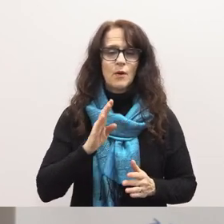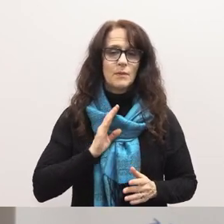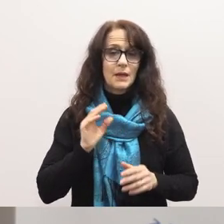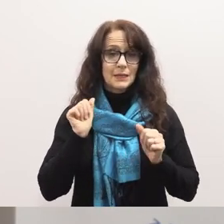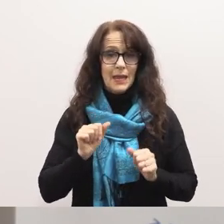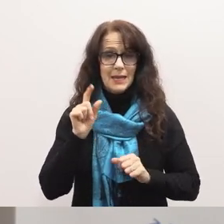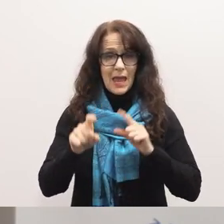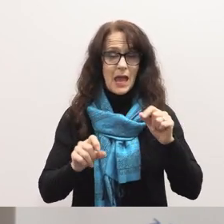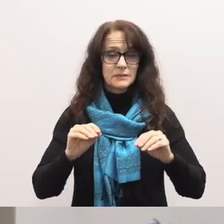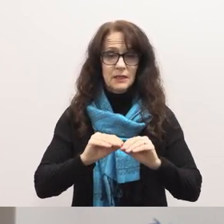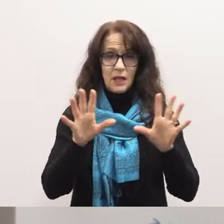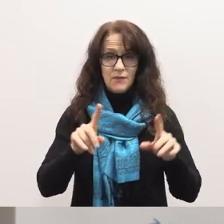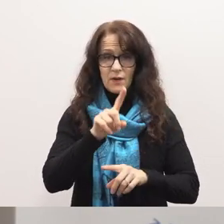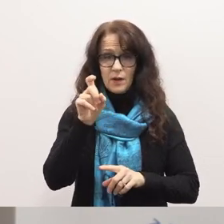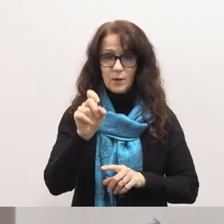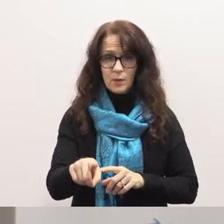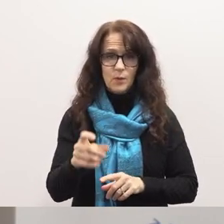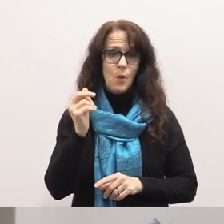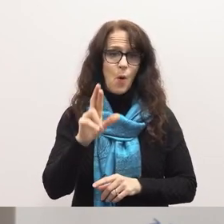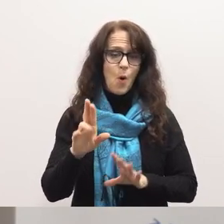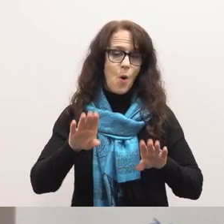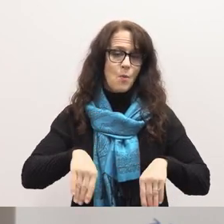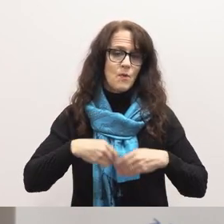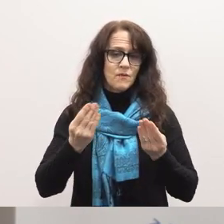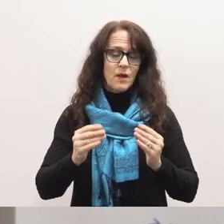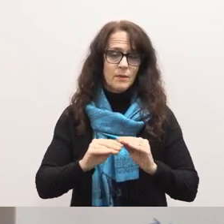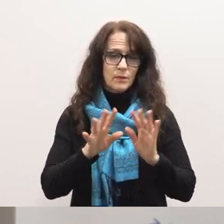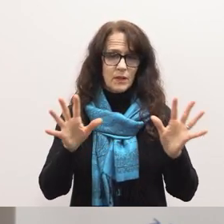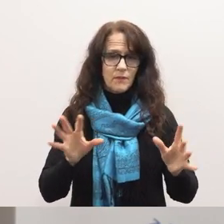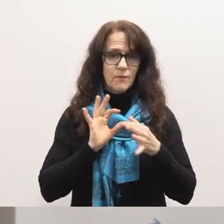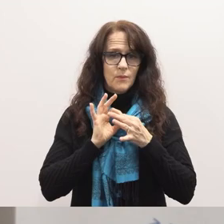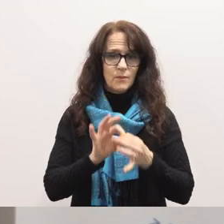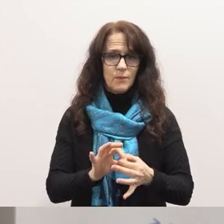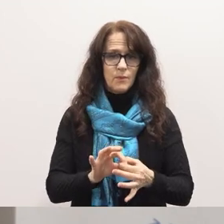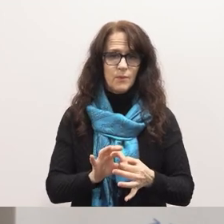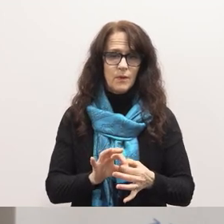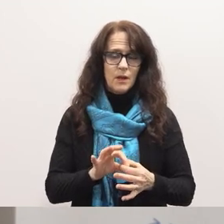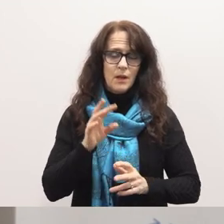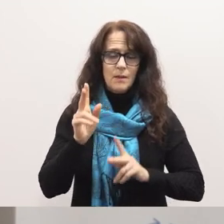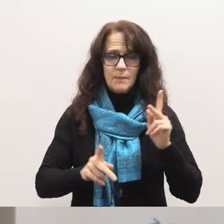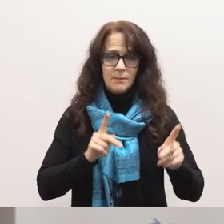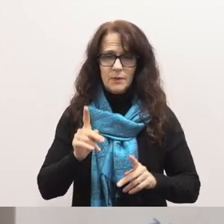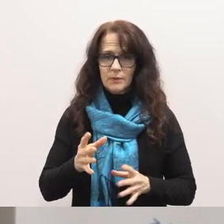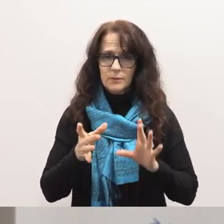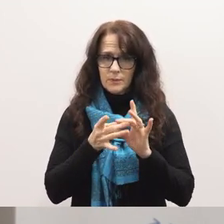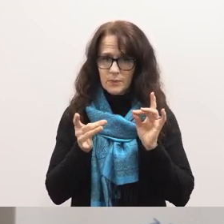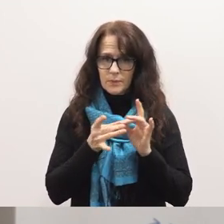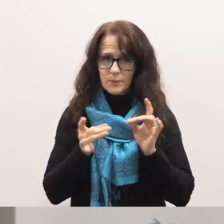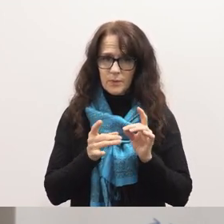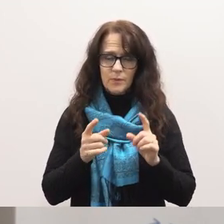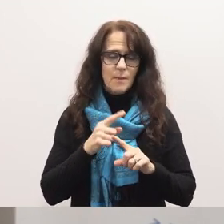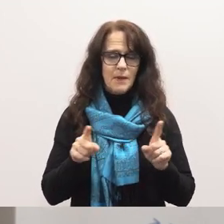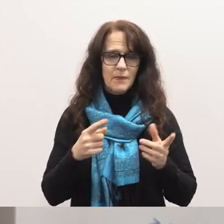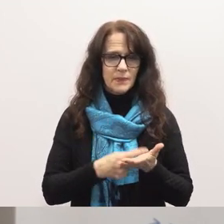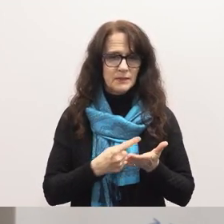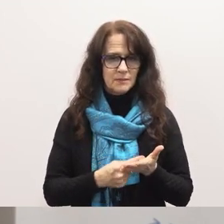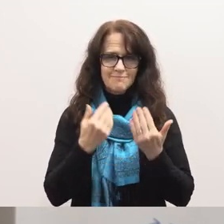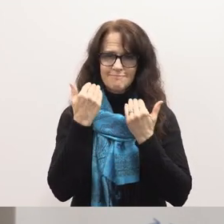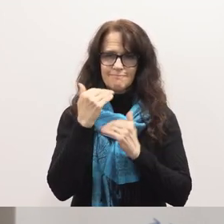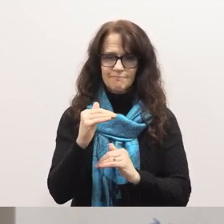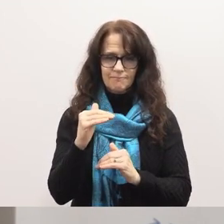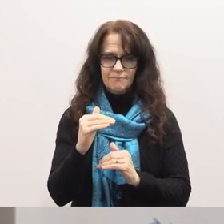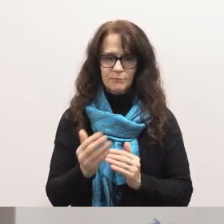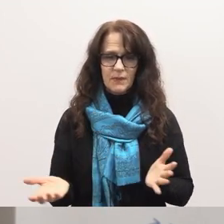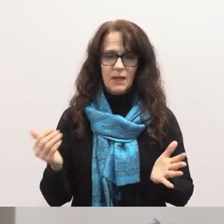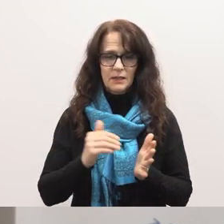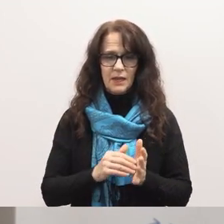ask clarifying questions or provide clarification regarding public comments, but such discussion is limited. Again,